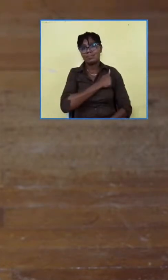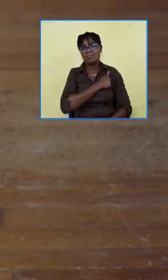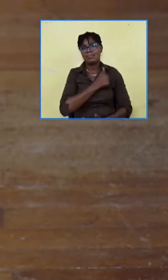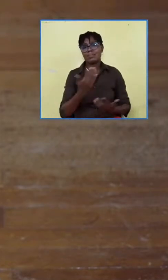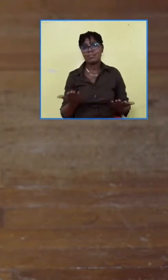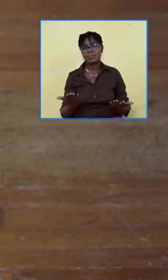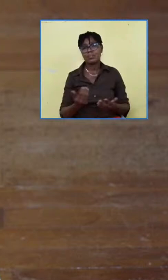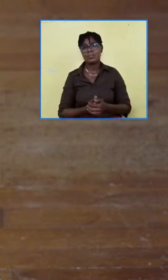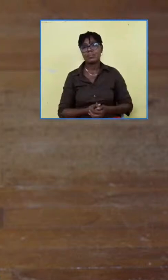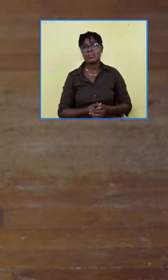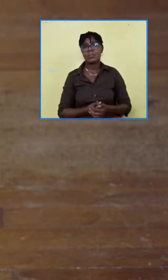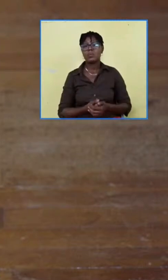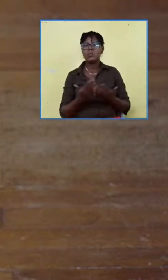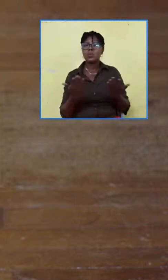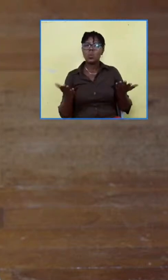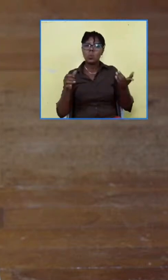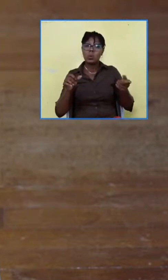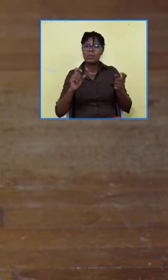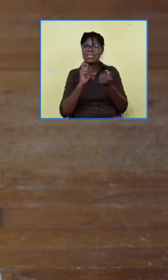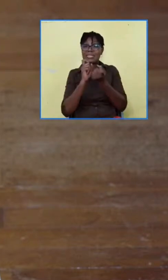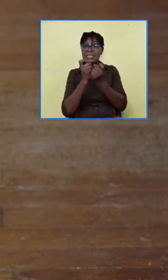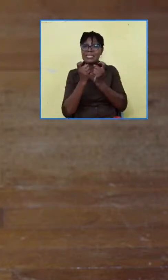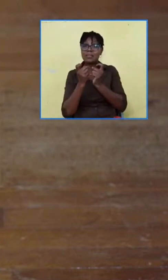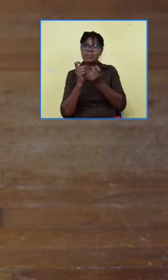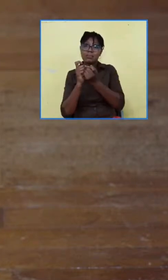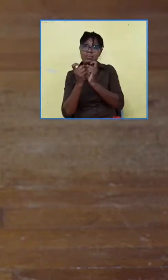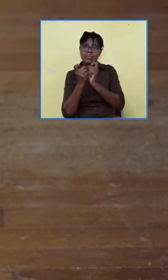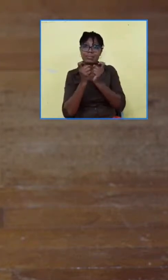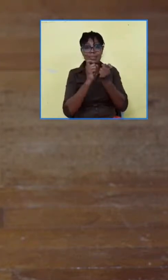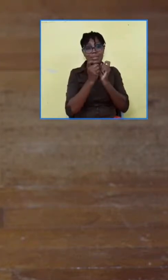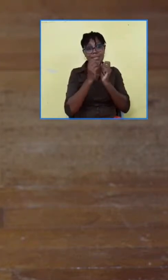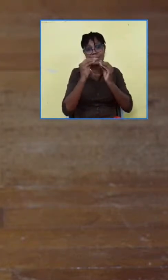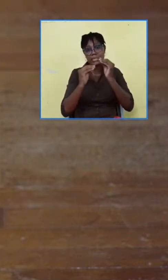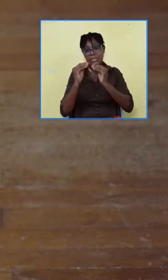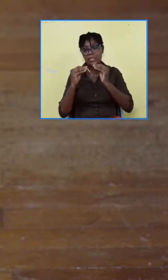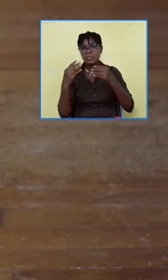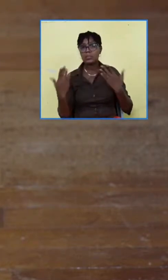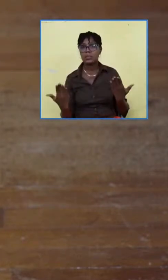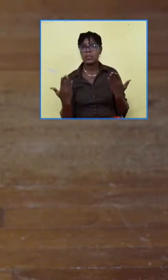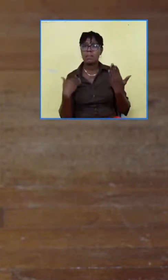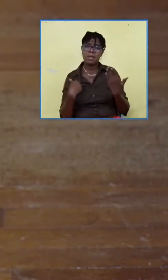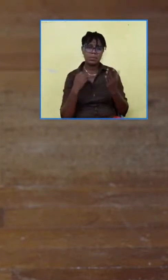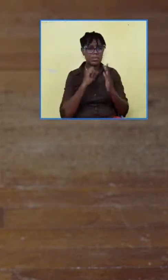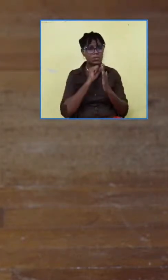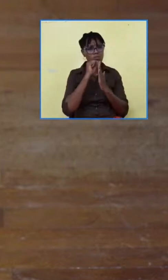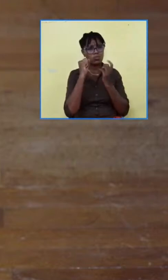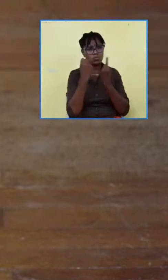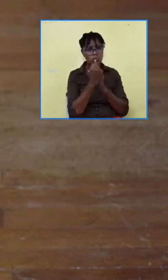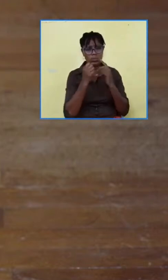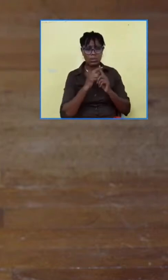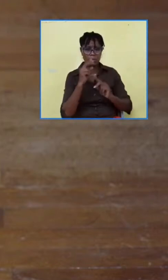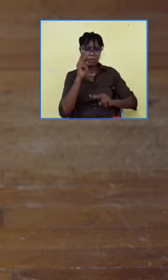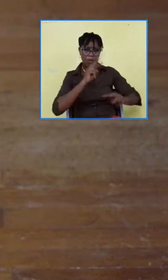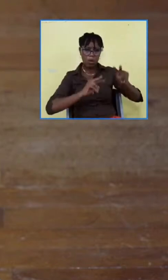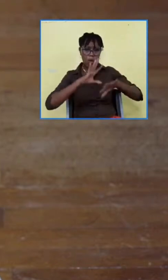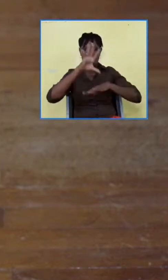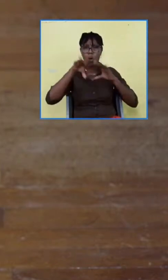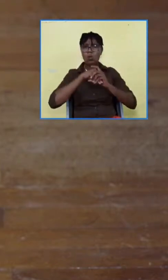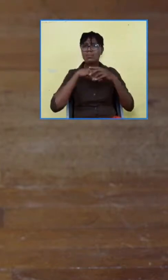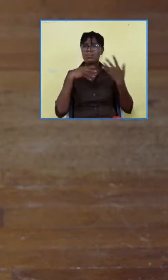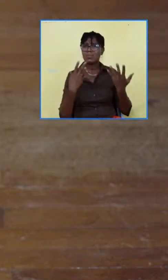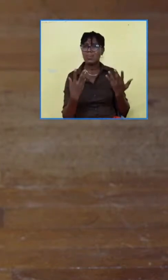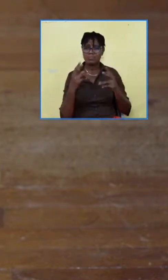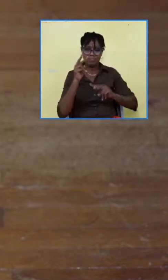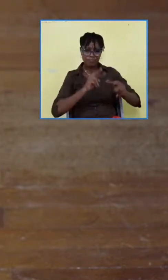major overhaul, or we can tweak, but certainly the anticipation is that we look at the structure, we look at all the parameters, and find this